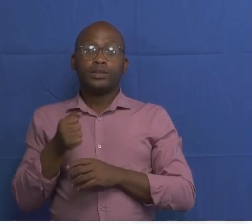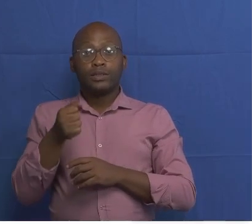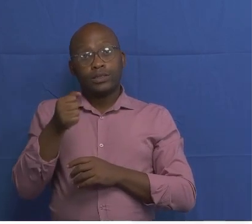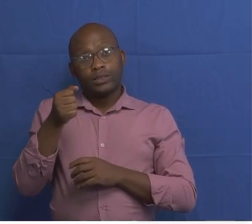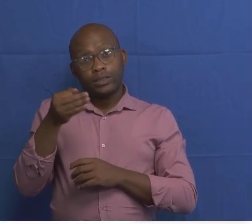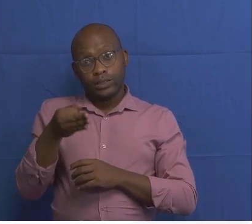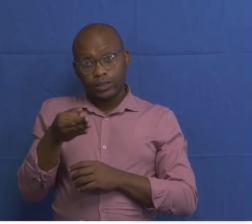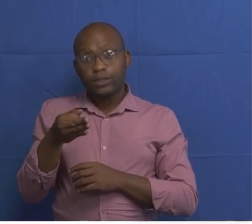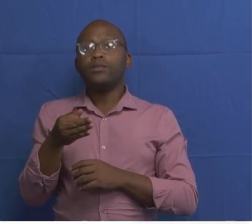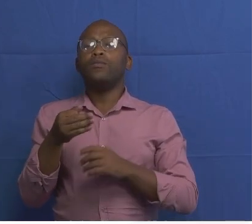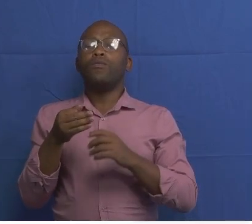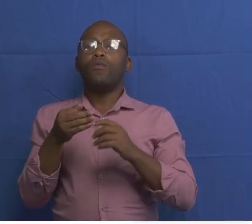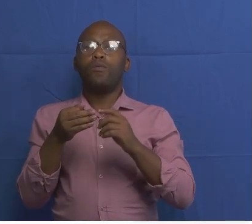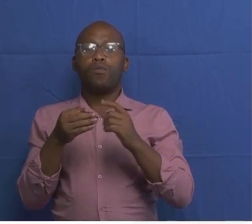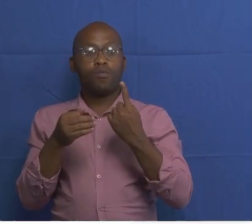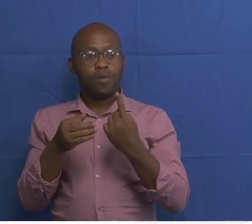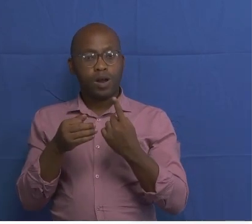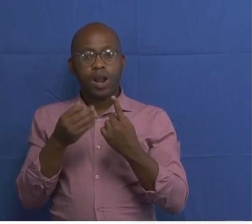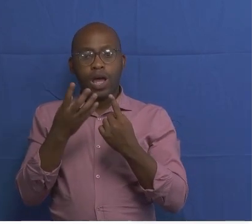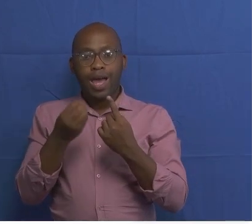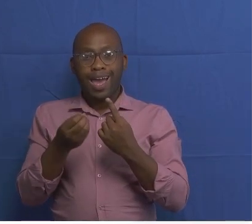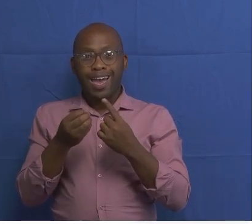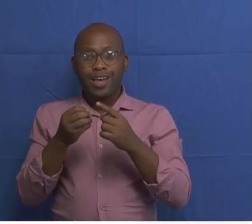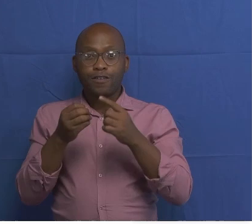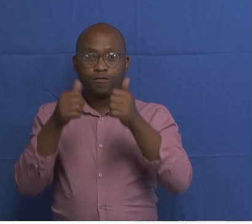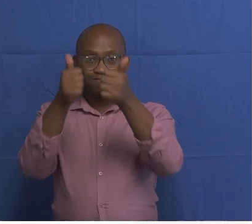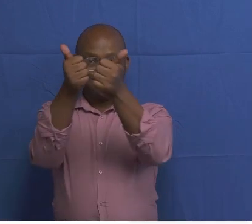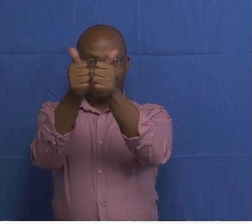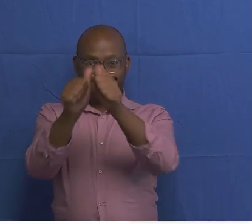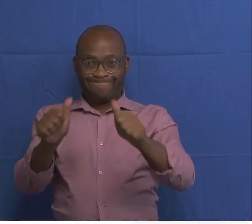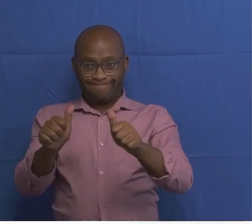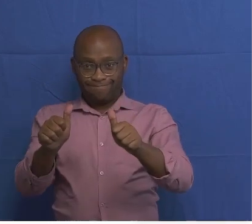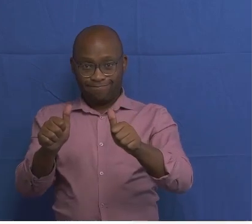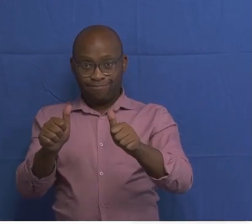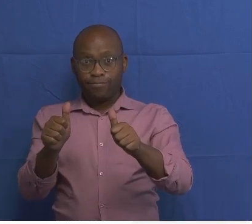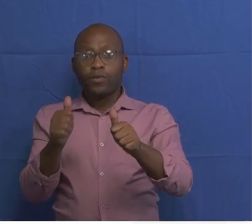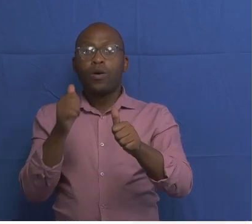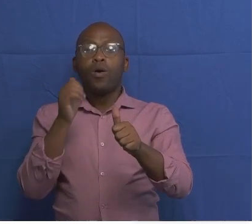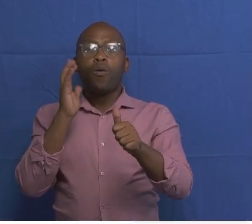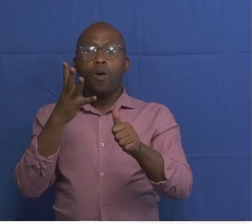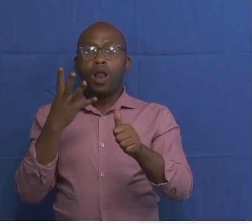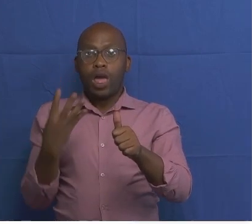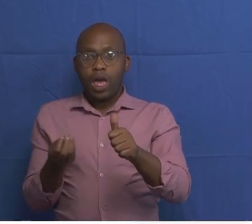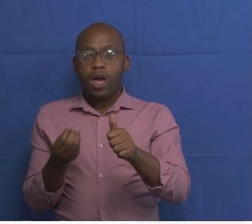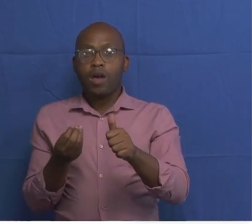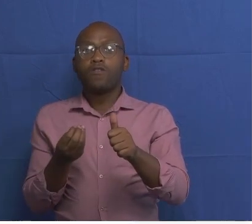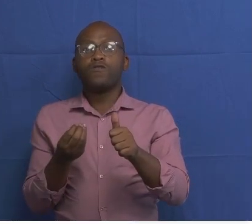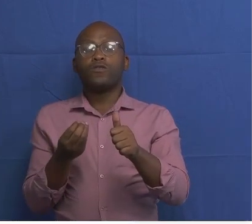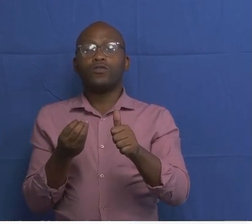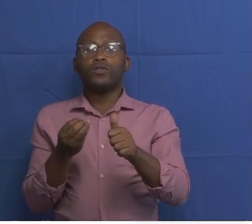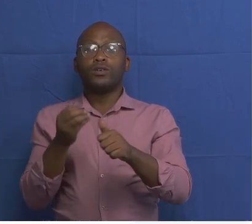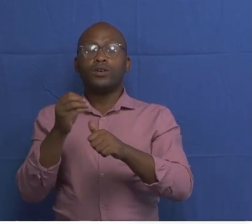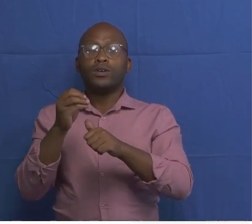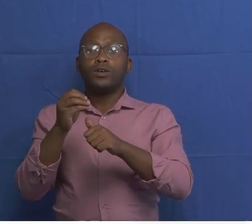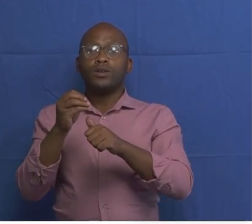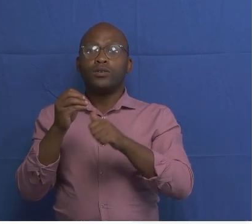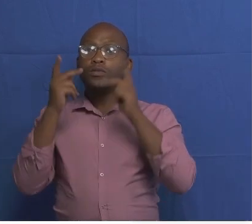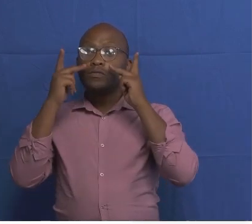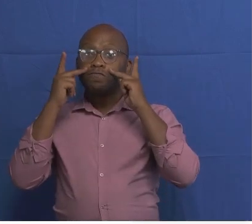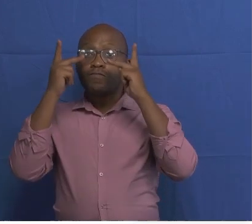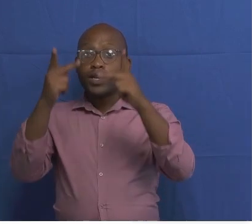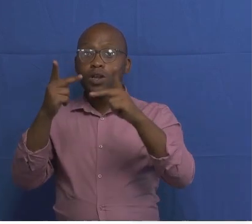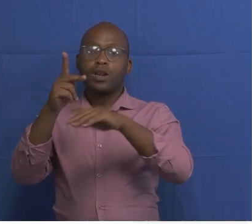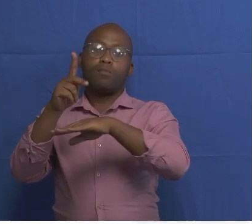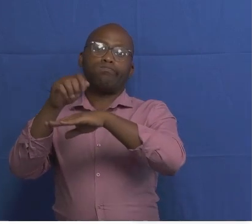a particular characteristic will have the dominant trait as the phenotype. Now, let's look at this resulting individual